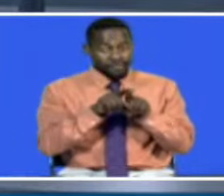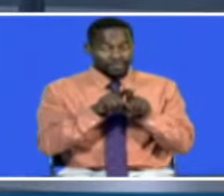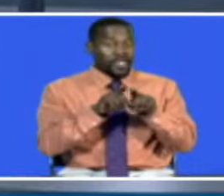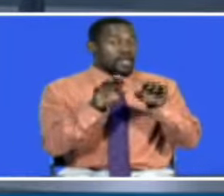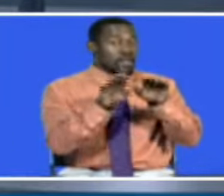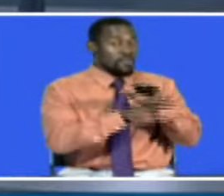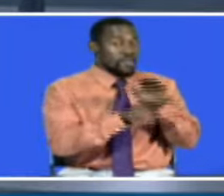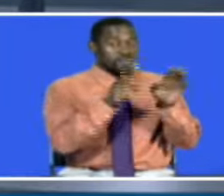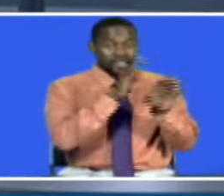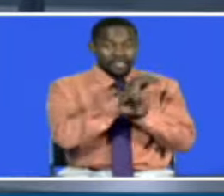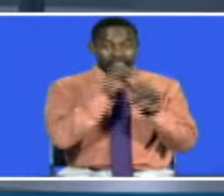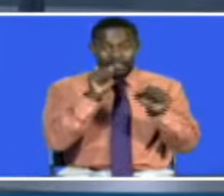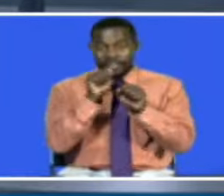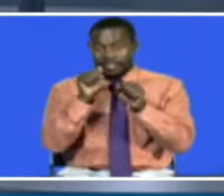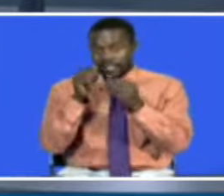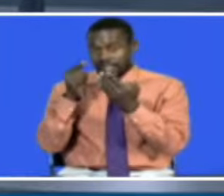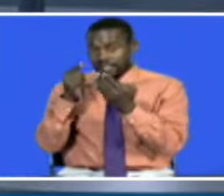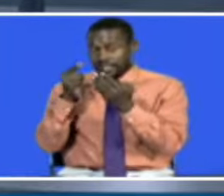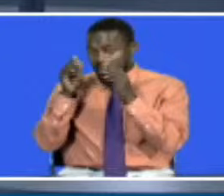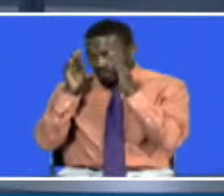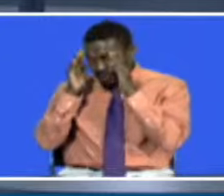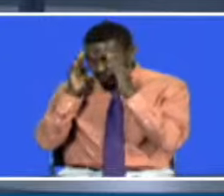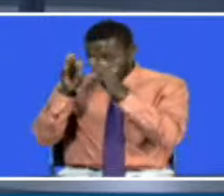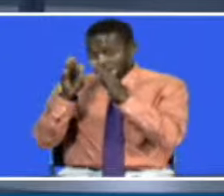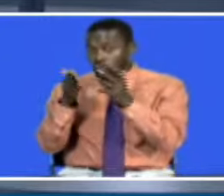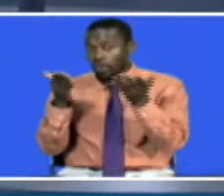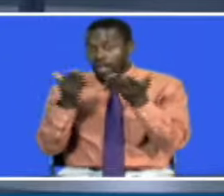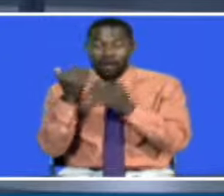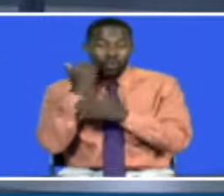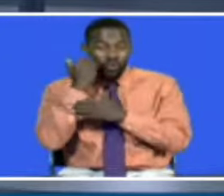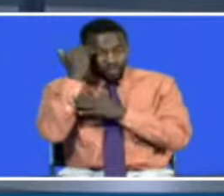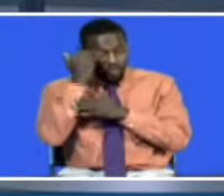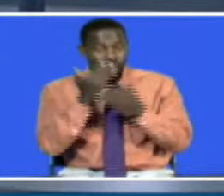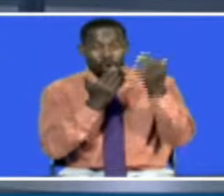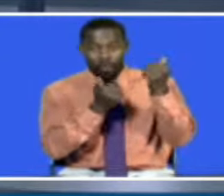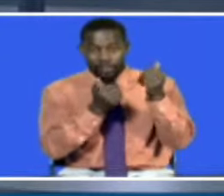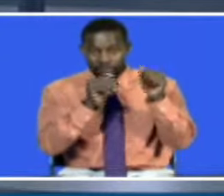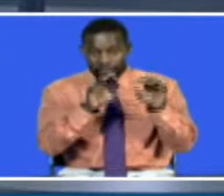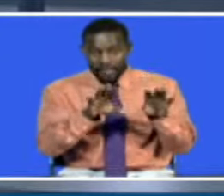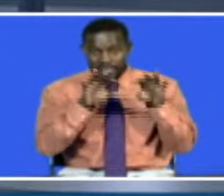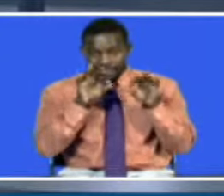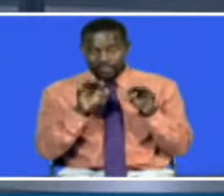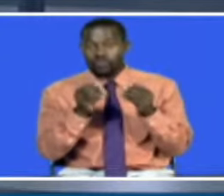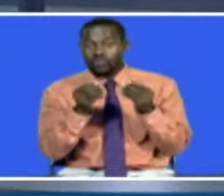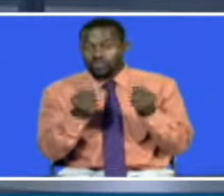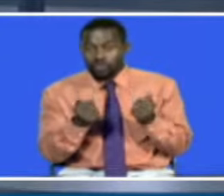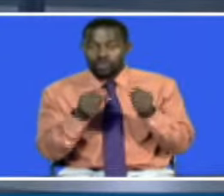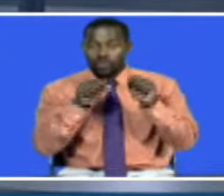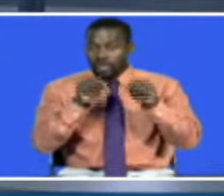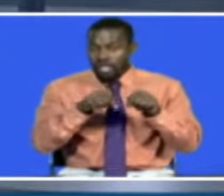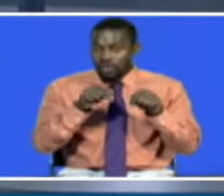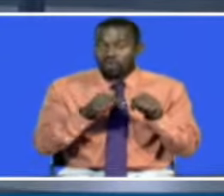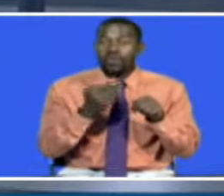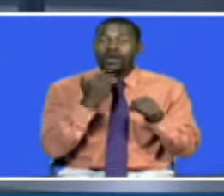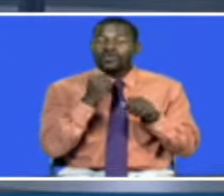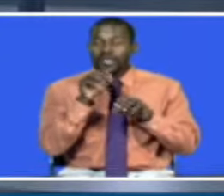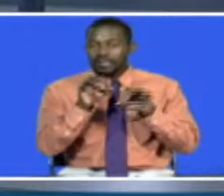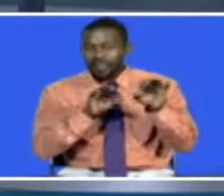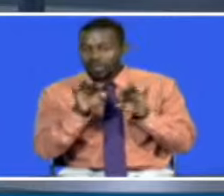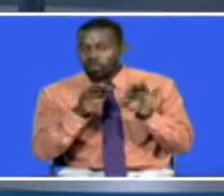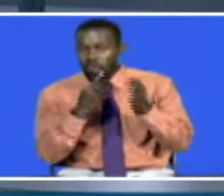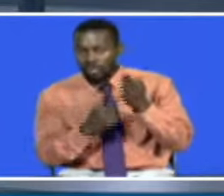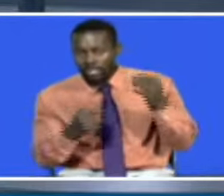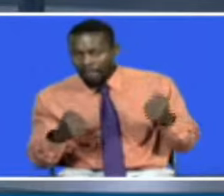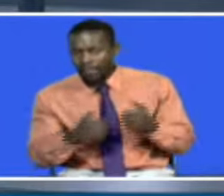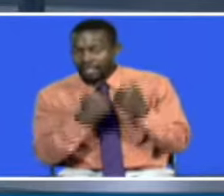court, hoping for some reprieve. So tonight we examine how we got to this point. Was there a way out for